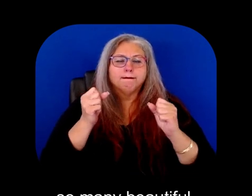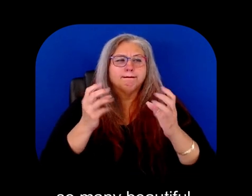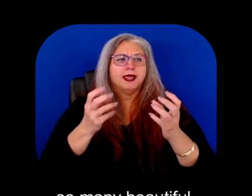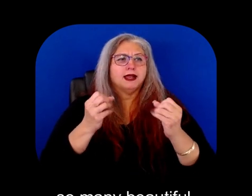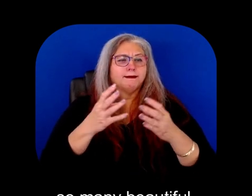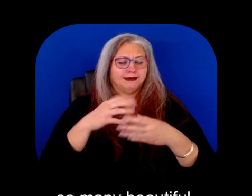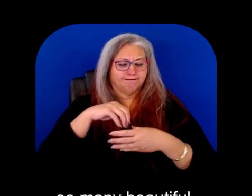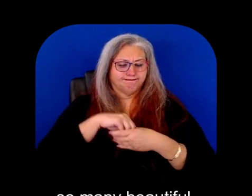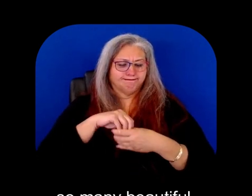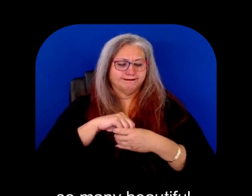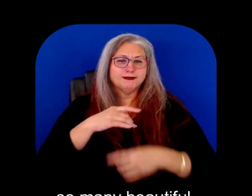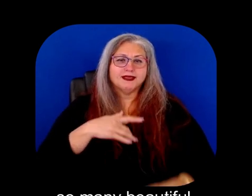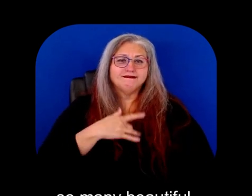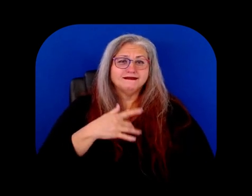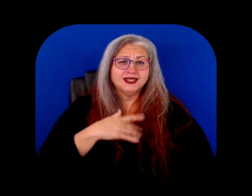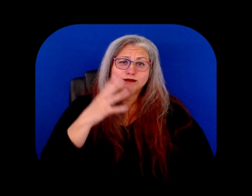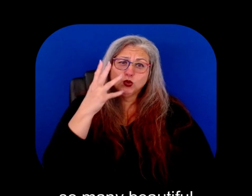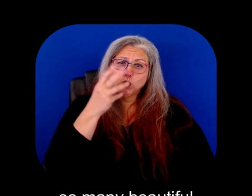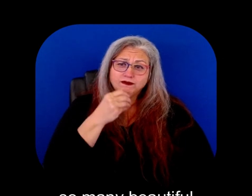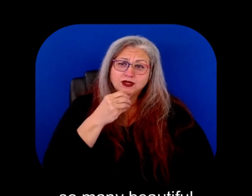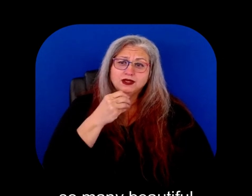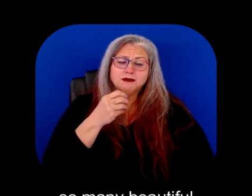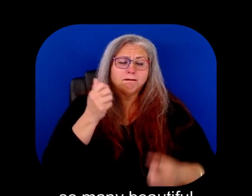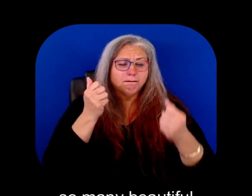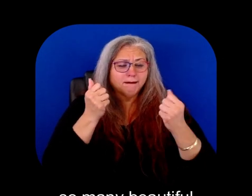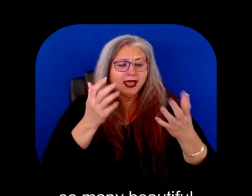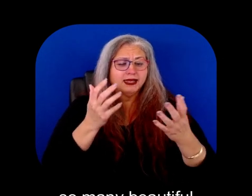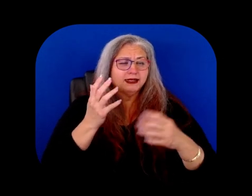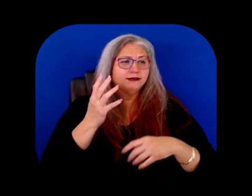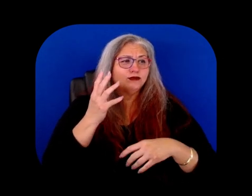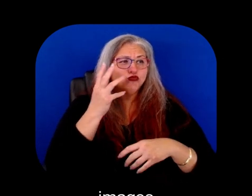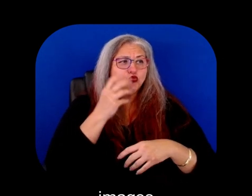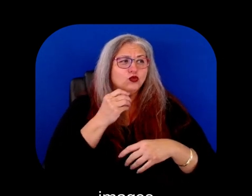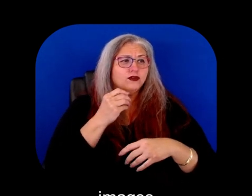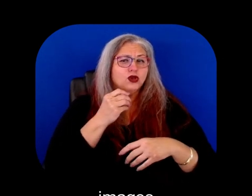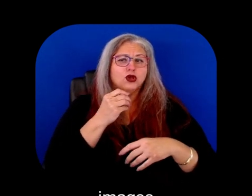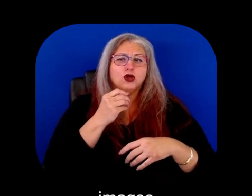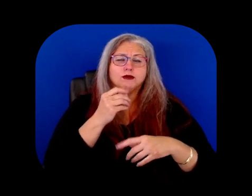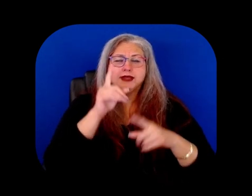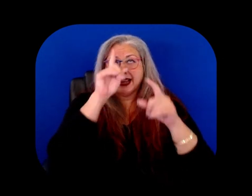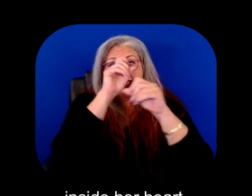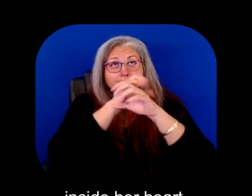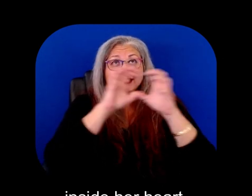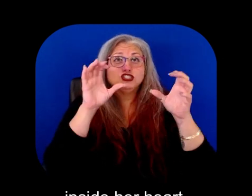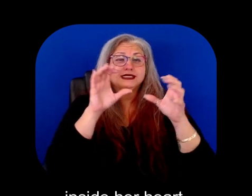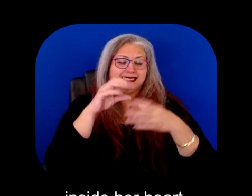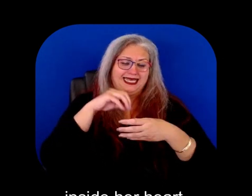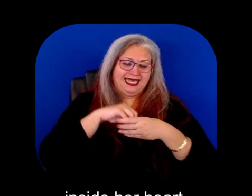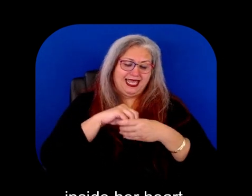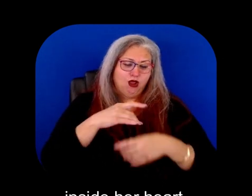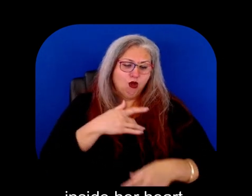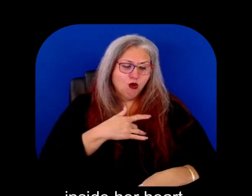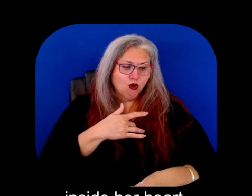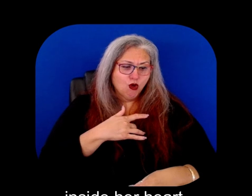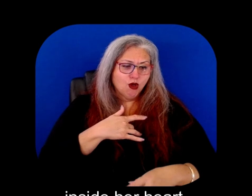beautiful inner feelings, so many beautiful images inside her